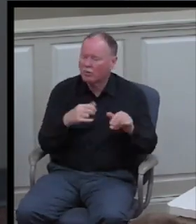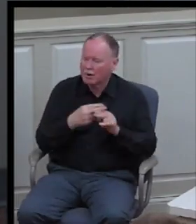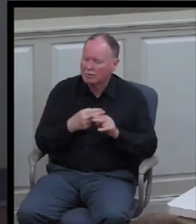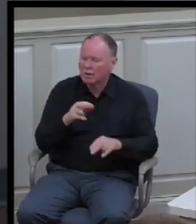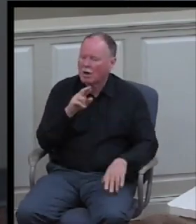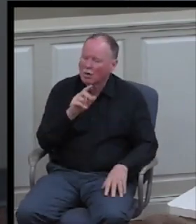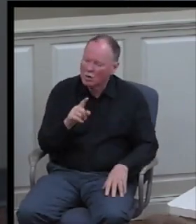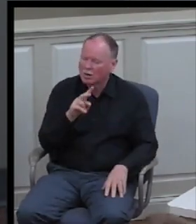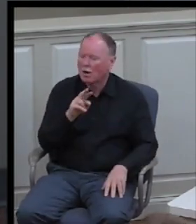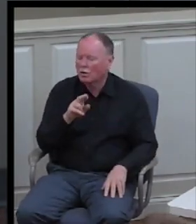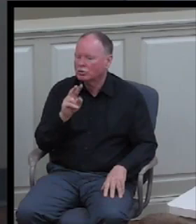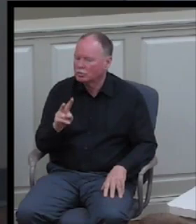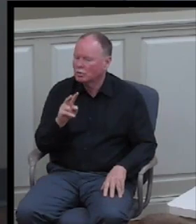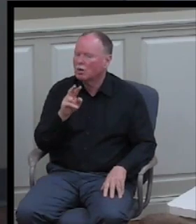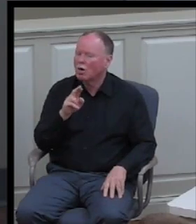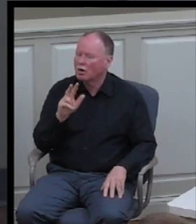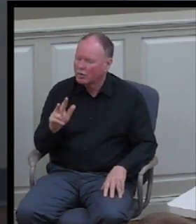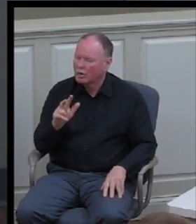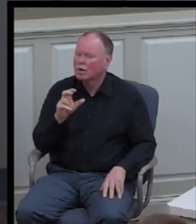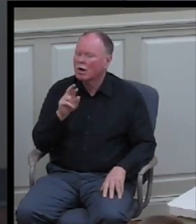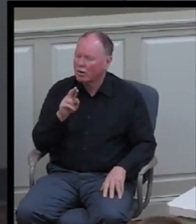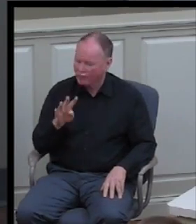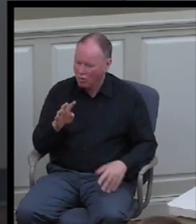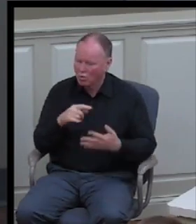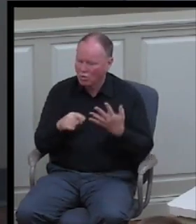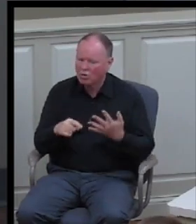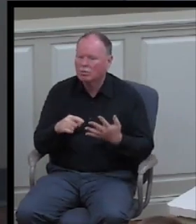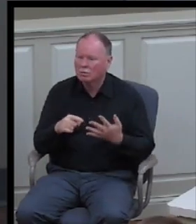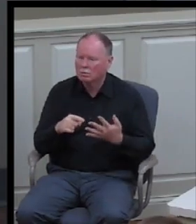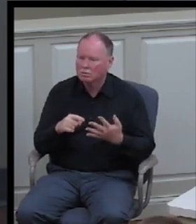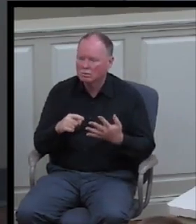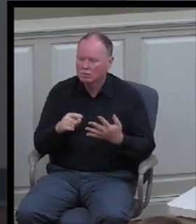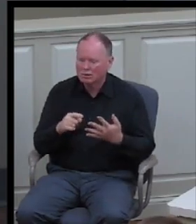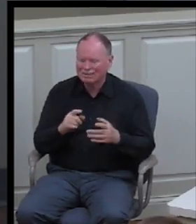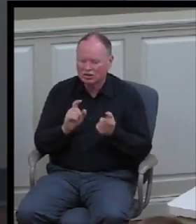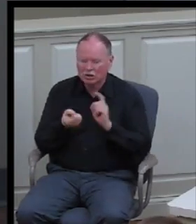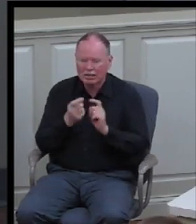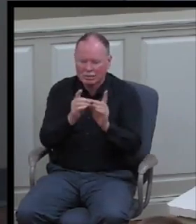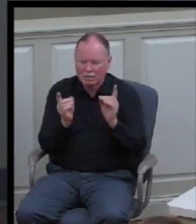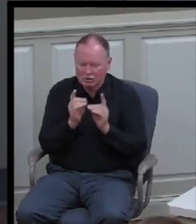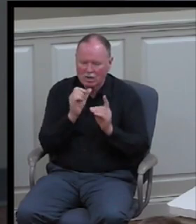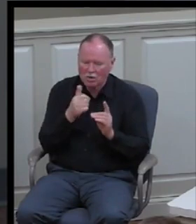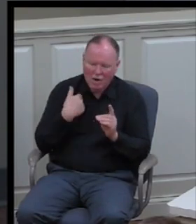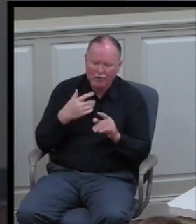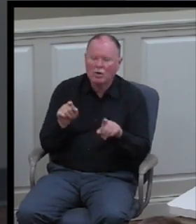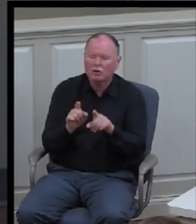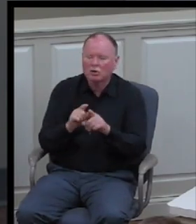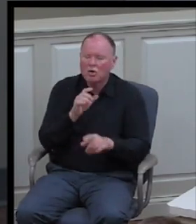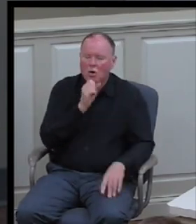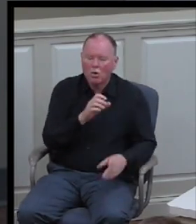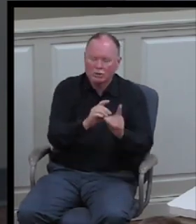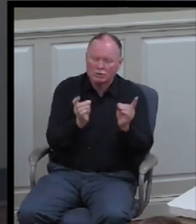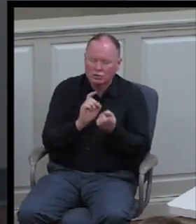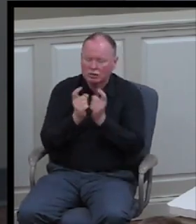R1, R2, R3, R4. We're creating different districts that we currently don't have, and we're converting all the old districts